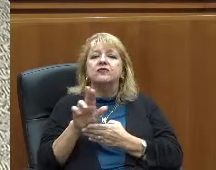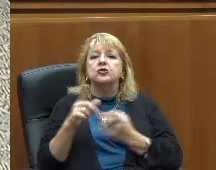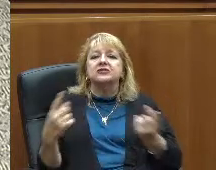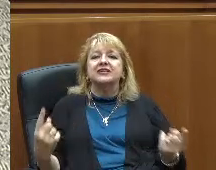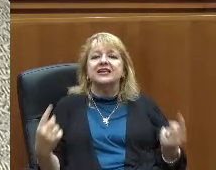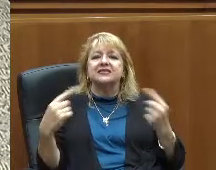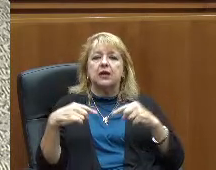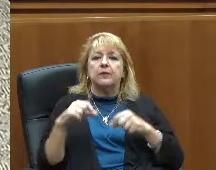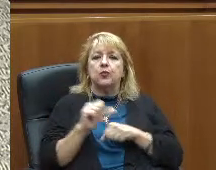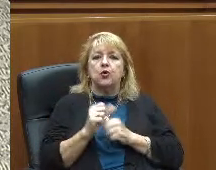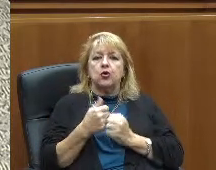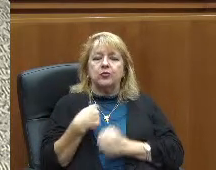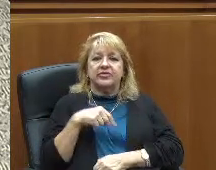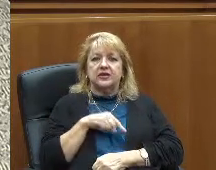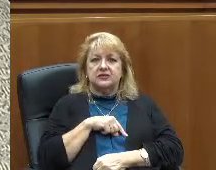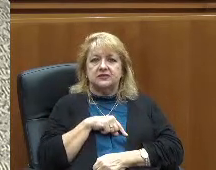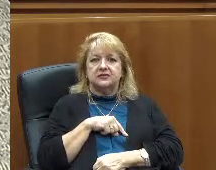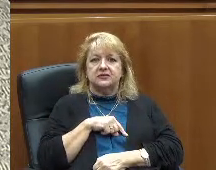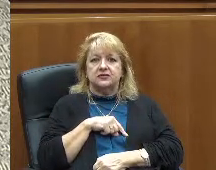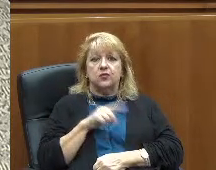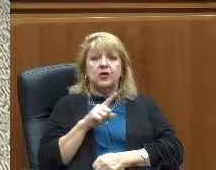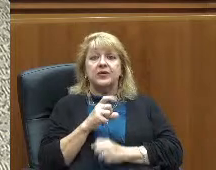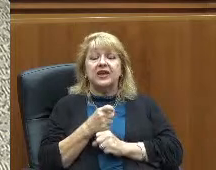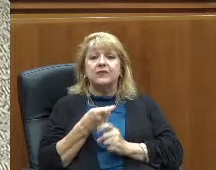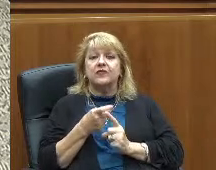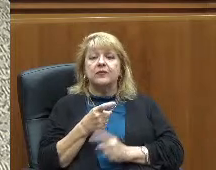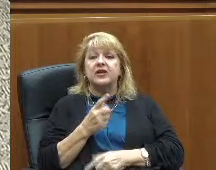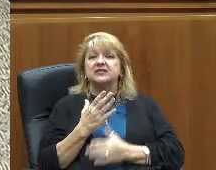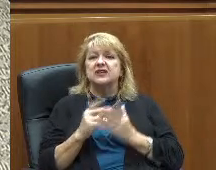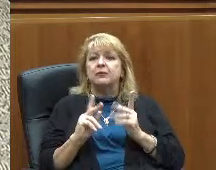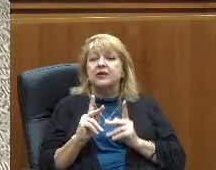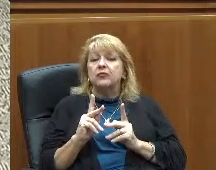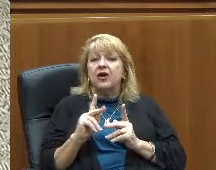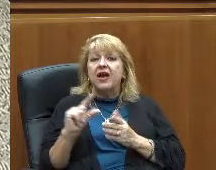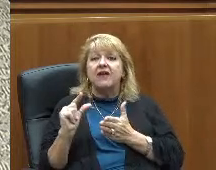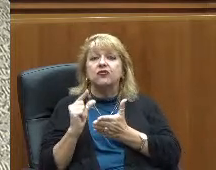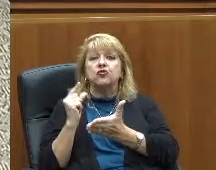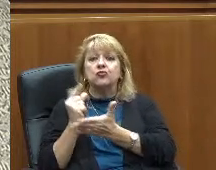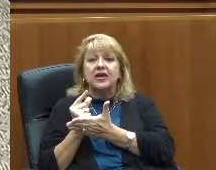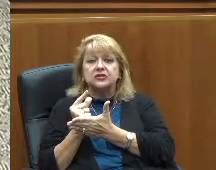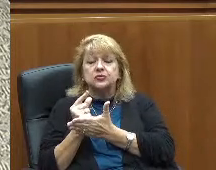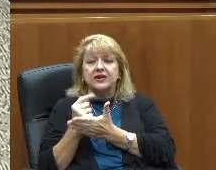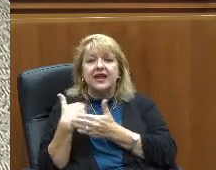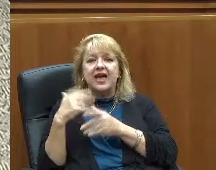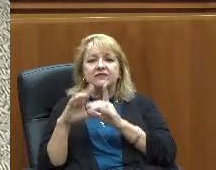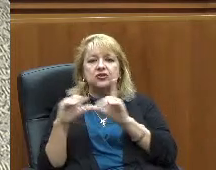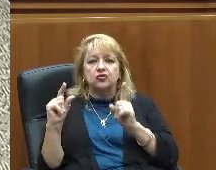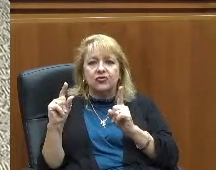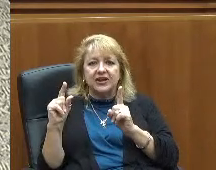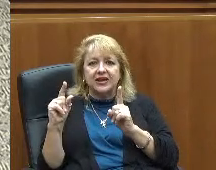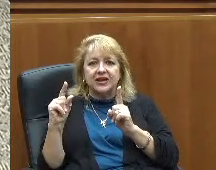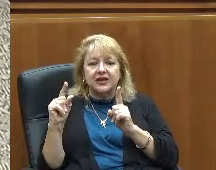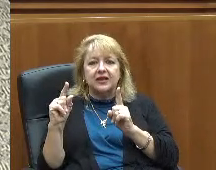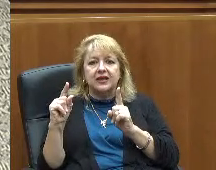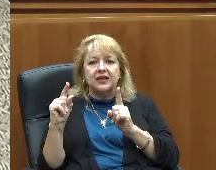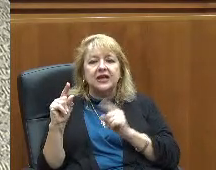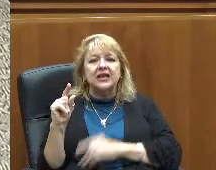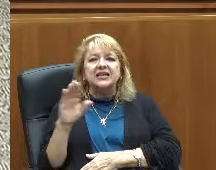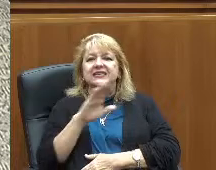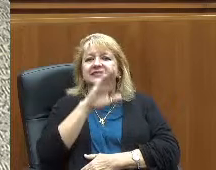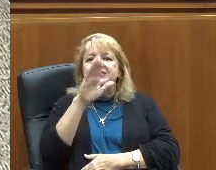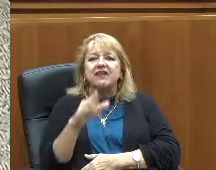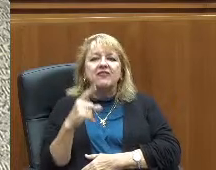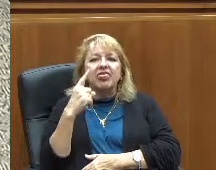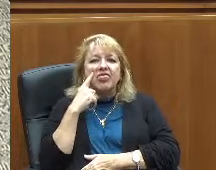with us. Where we get them from? We have people that have graduated, they have their degrees, but they've never